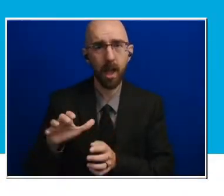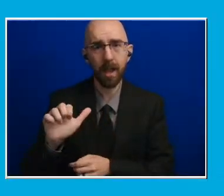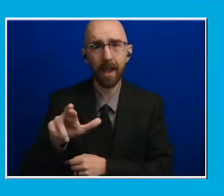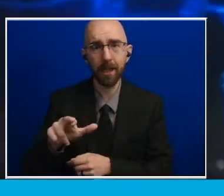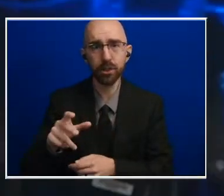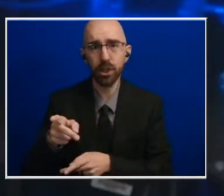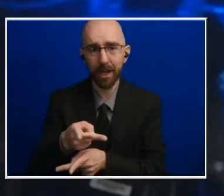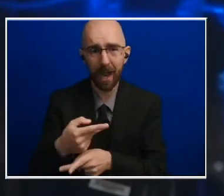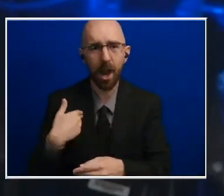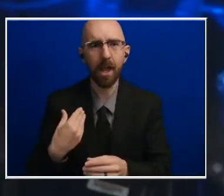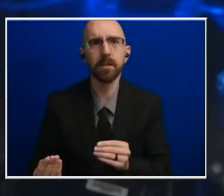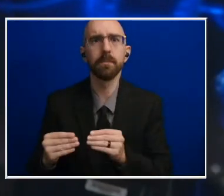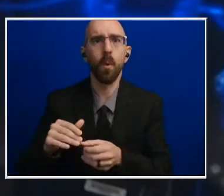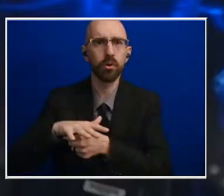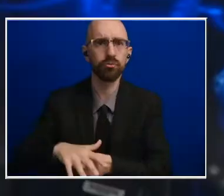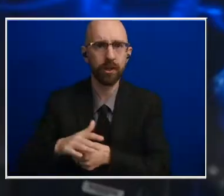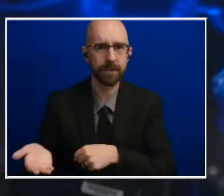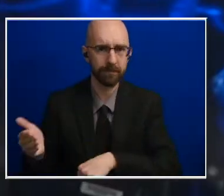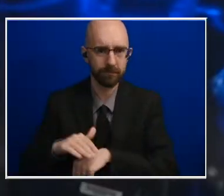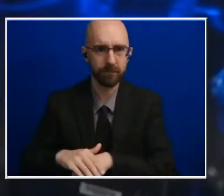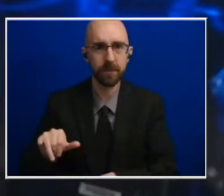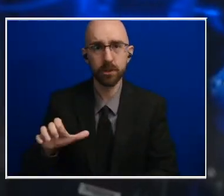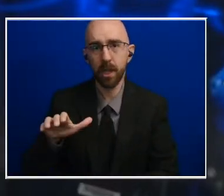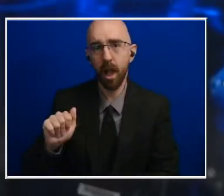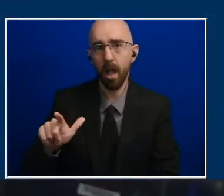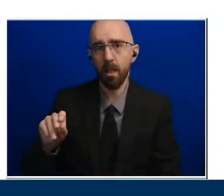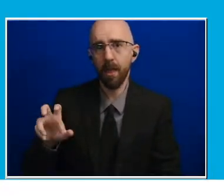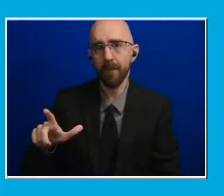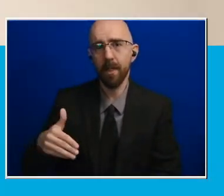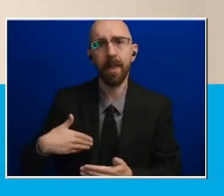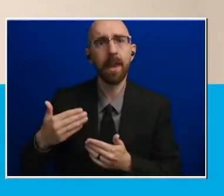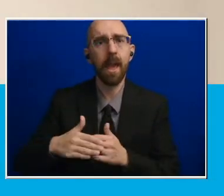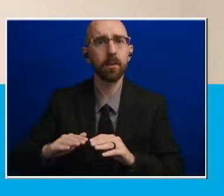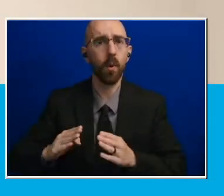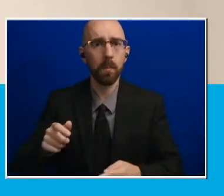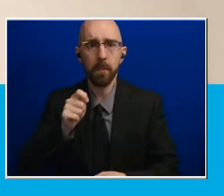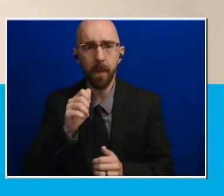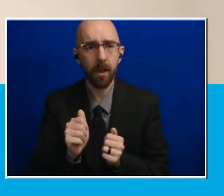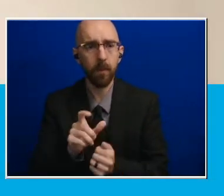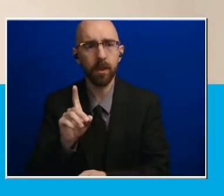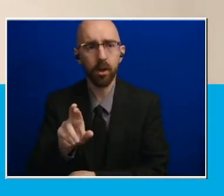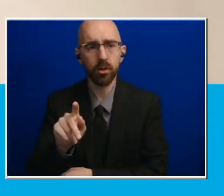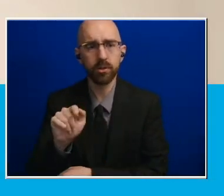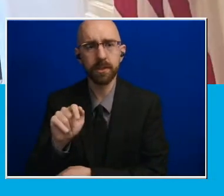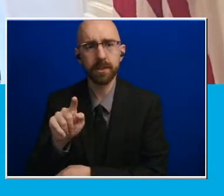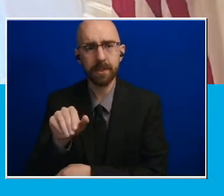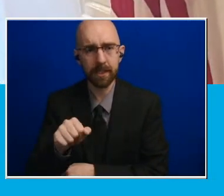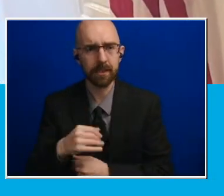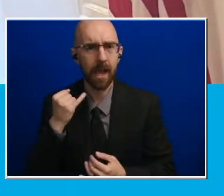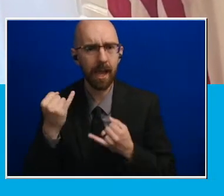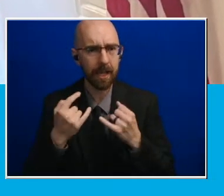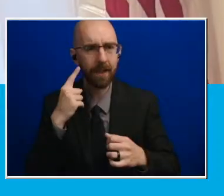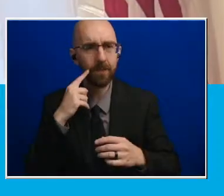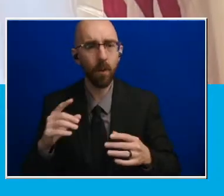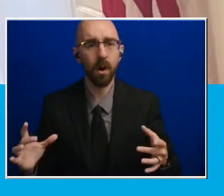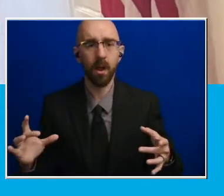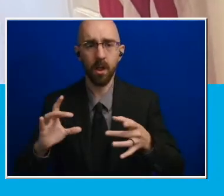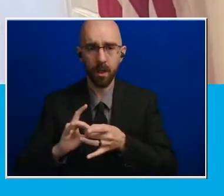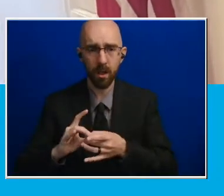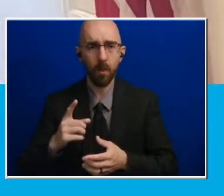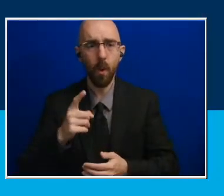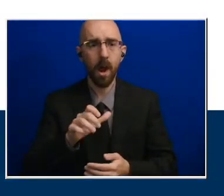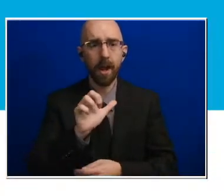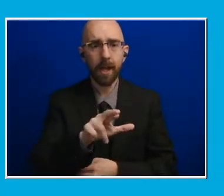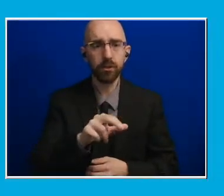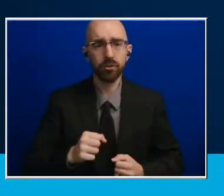stress. I'm Jessica Lovell on the next Open Mics with Dr. Stites. Ideas for bridging the gap. One cancer survivor's